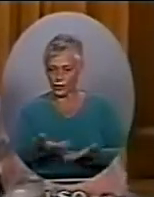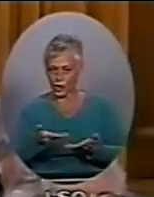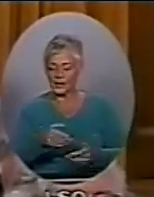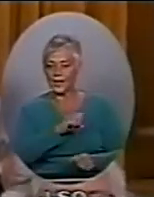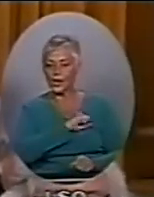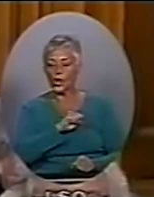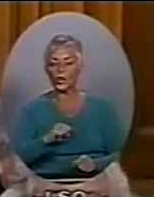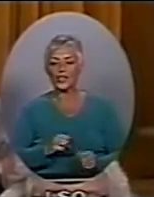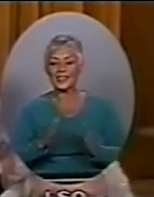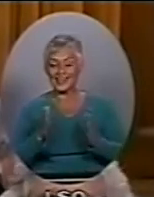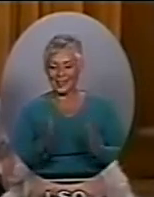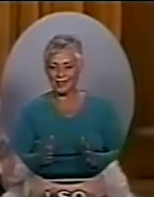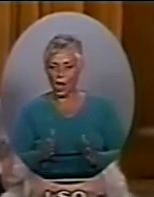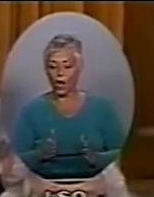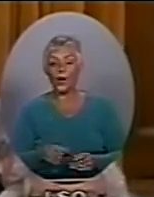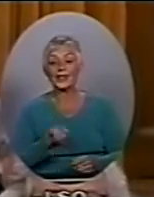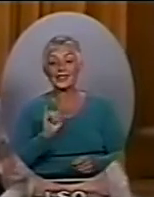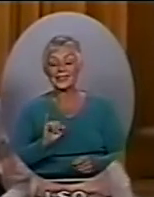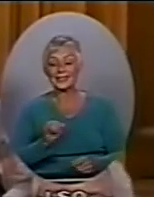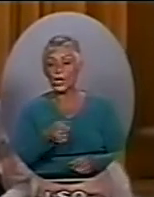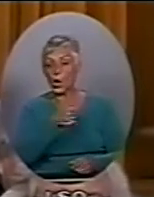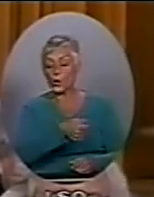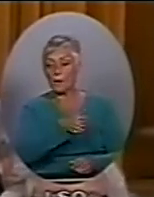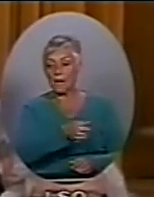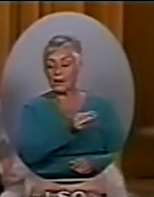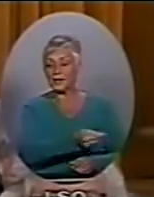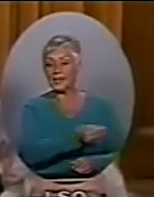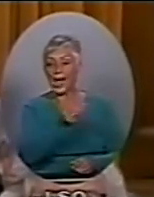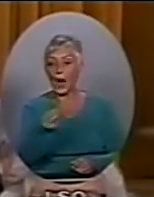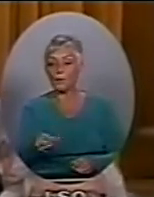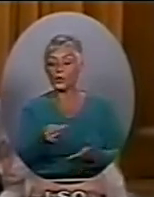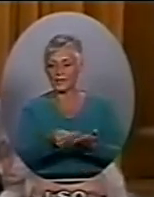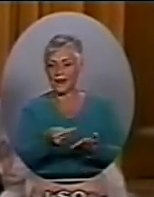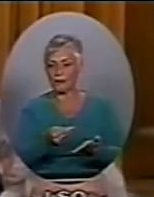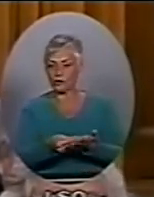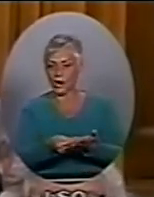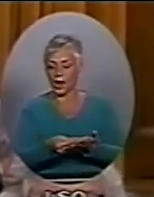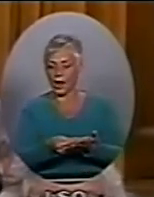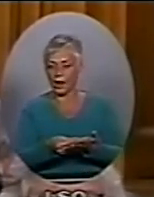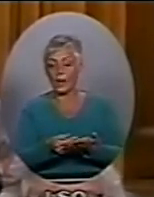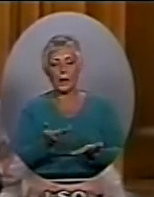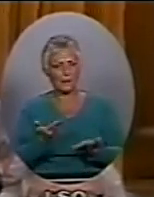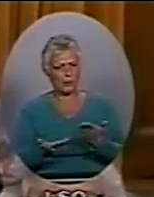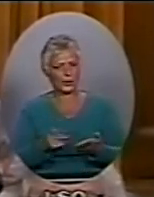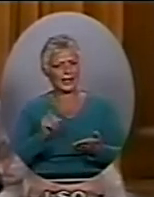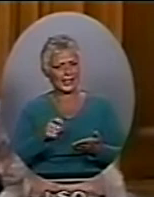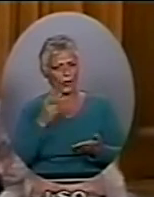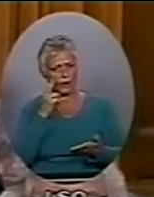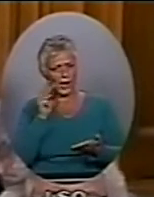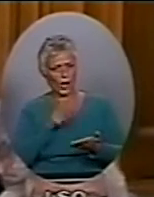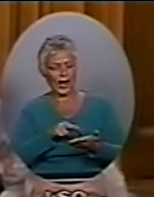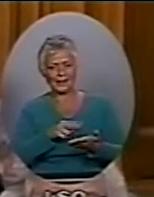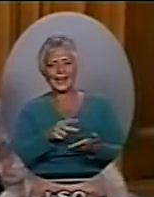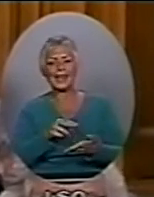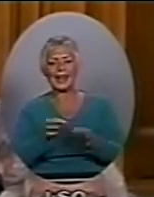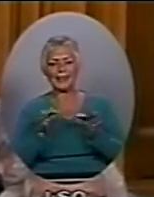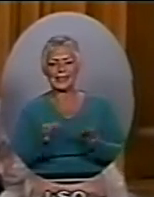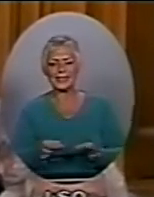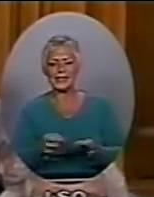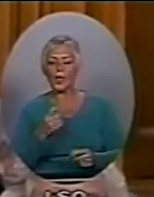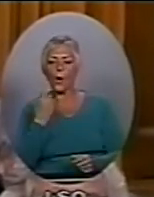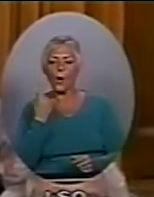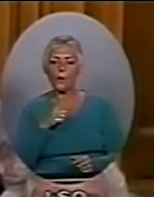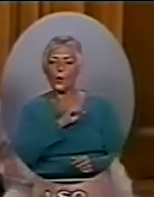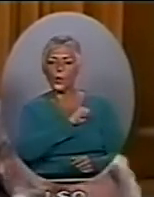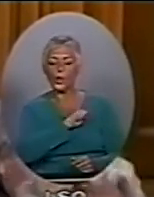on disgraced Senator Raymond Levine. The court found, quote, when Mr. Levine made false claims for reimbursement of travel expenses of